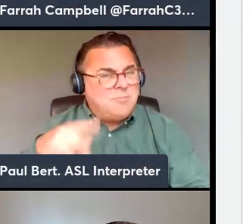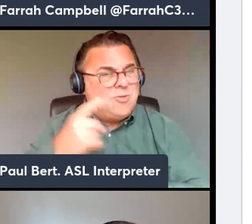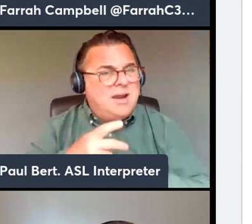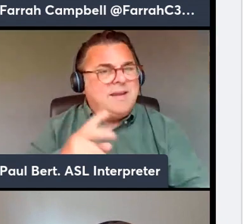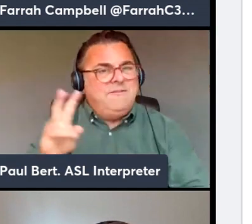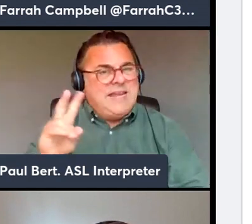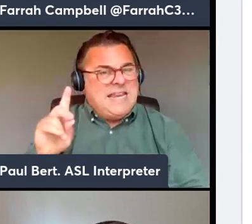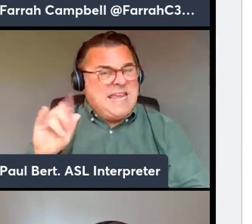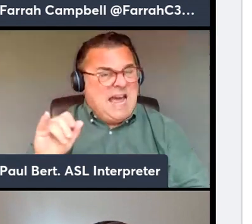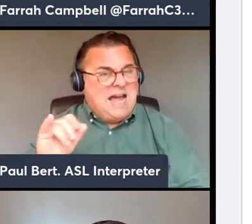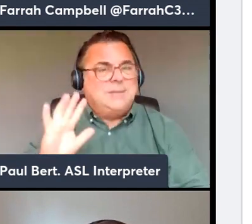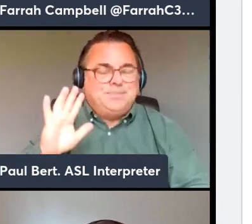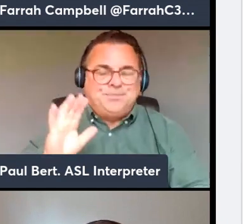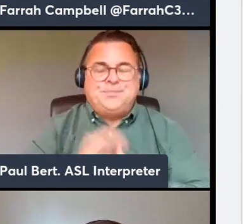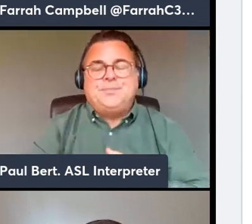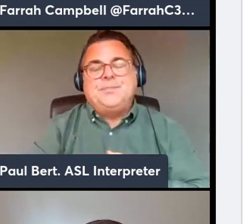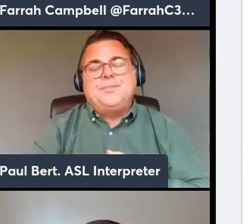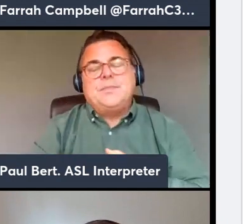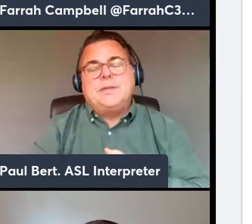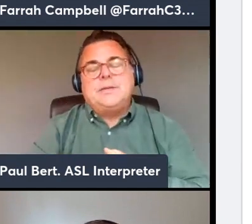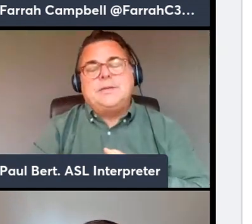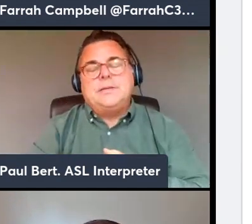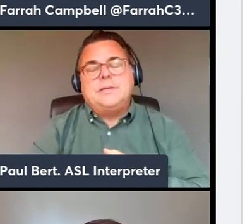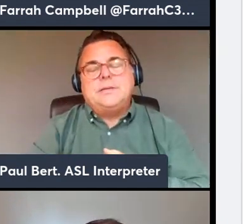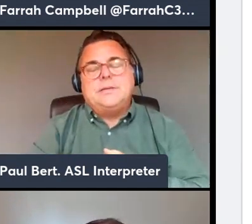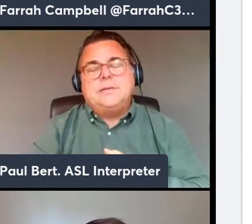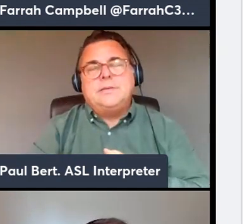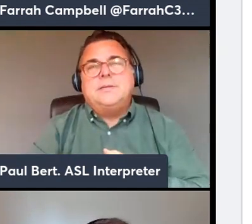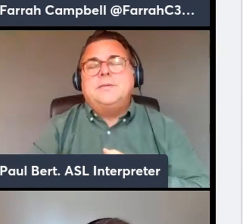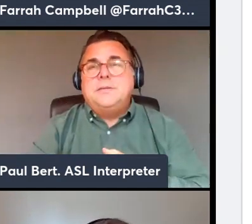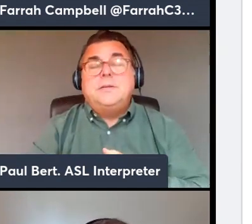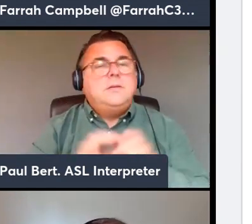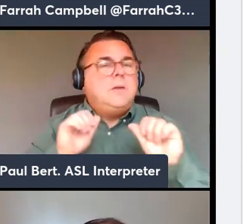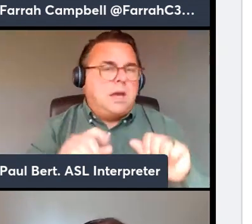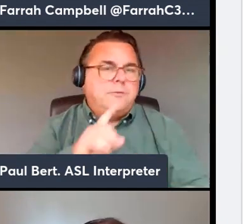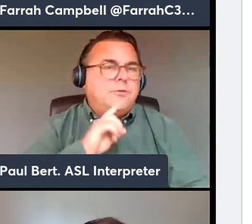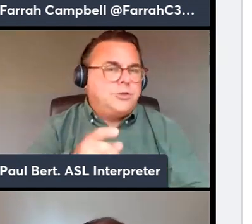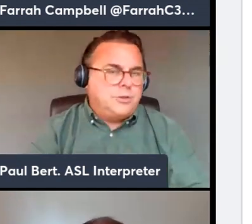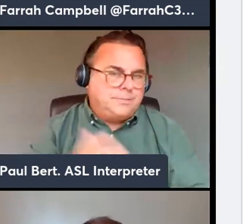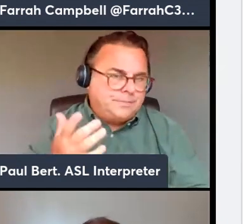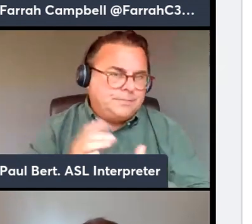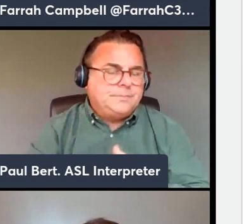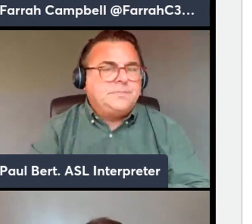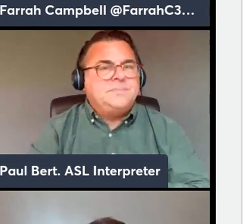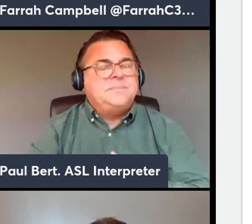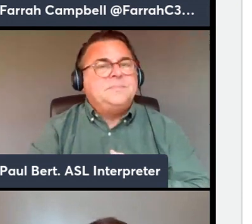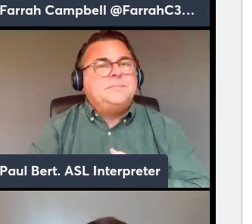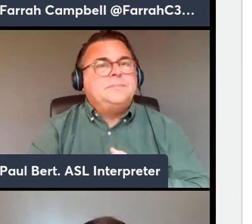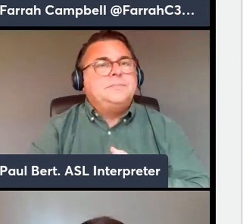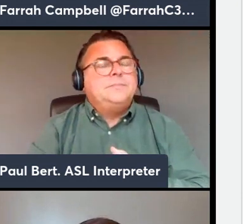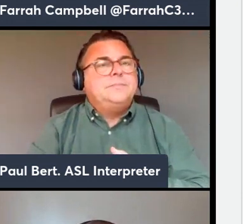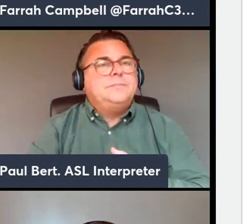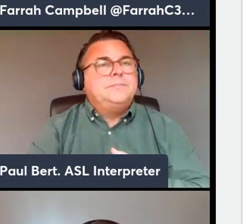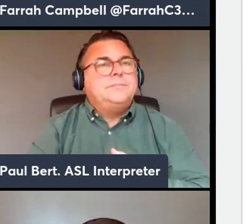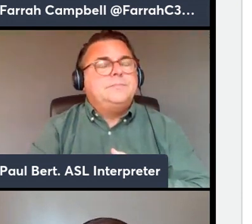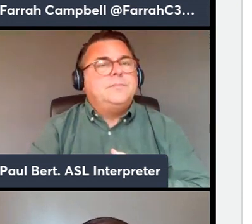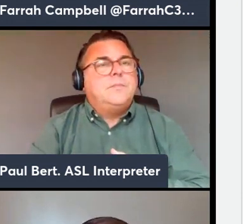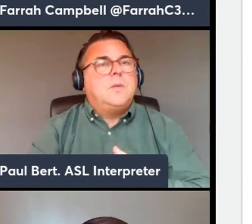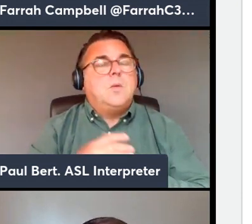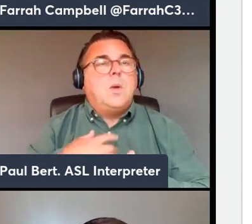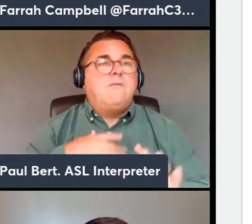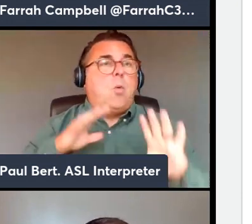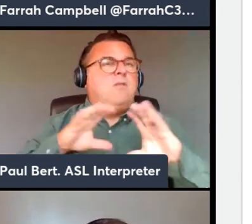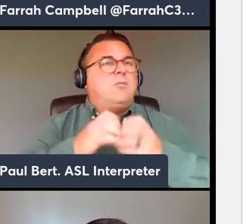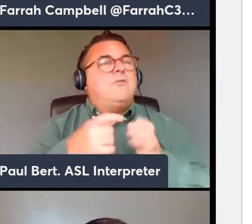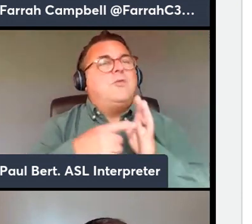virtual desktop. So that is something that you can do for sure. We have wonderful third parties